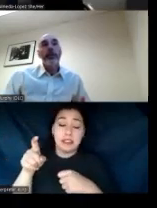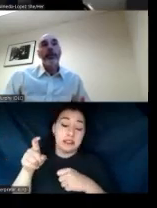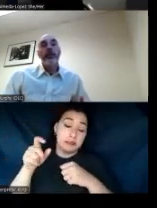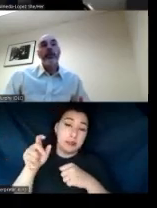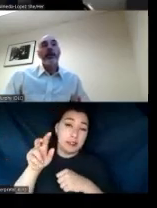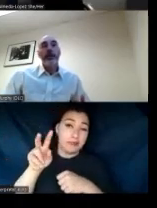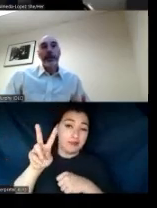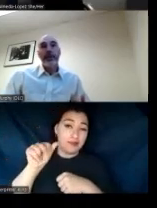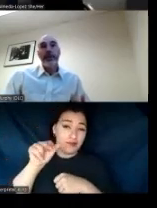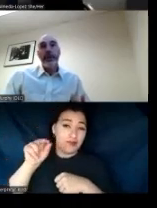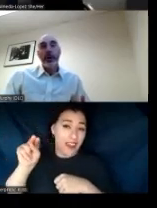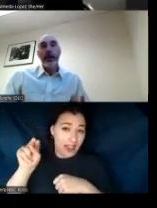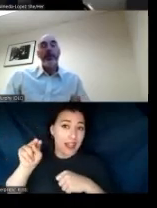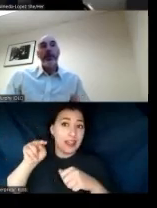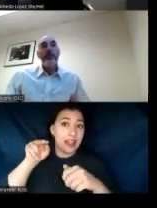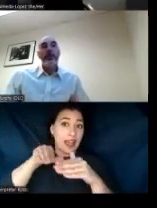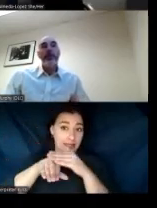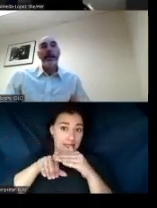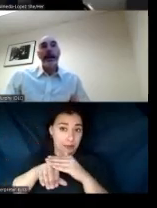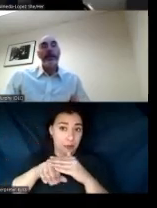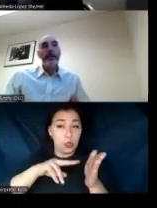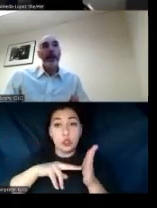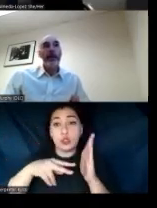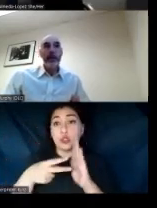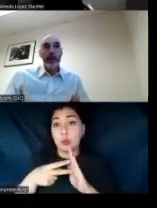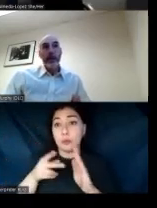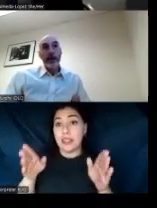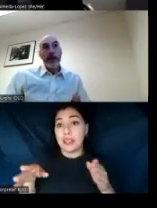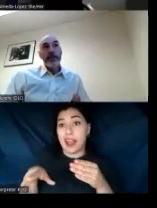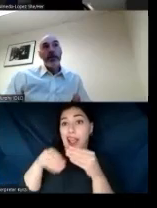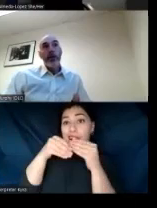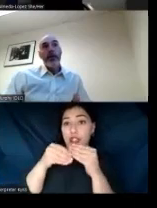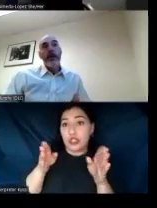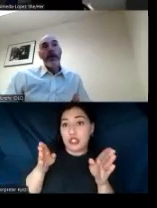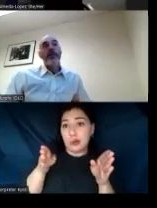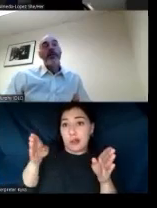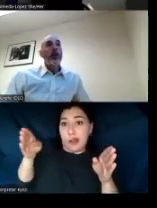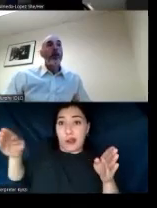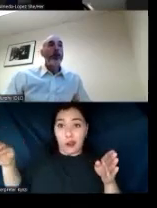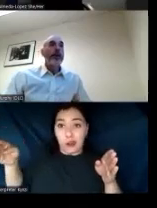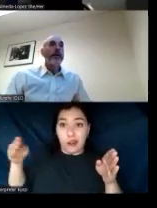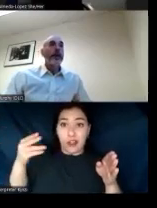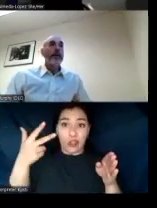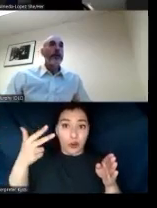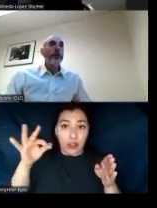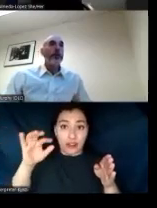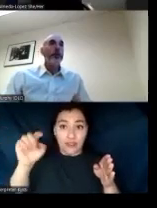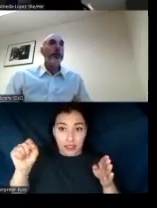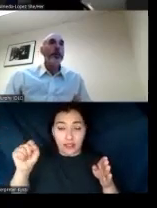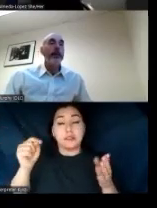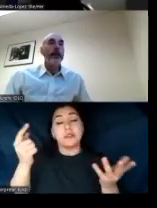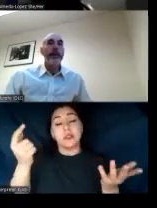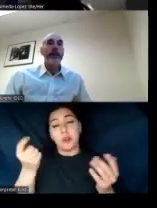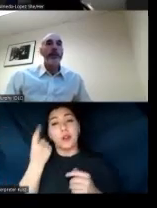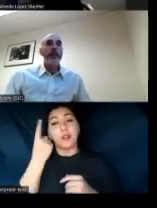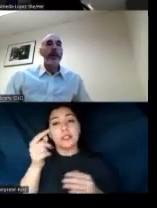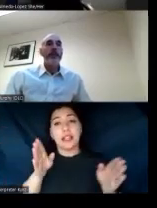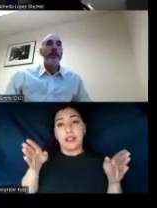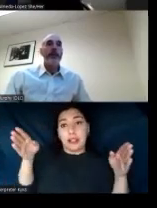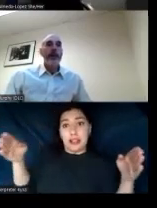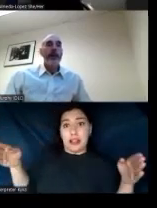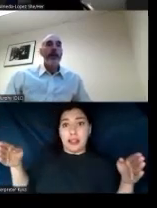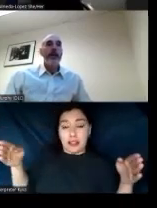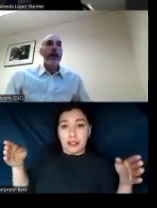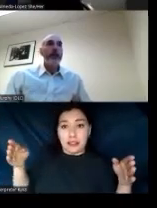of width. So it should be 11 feet wide with a 4 foot access aisle. So if it's a smaller parking lot and there's only one accessible